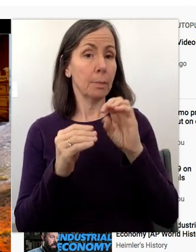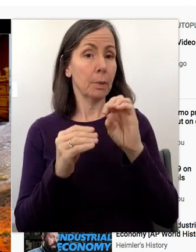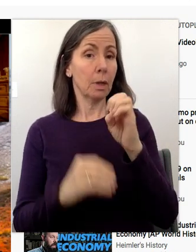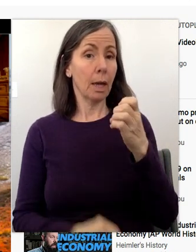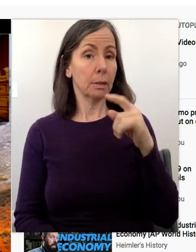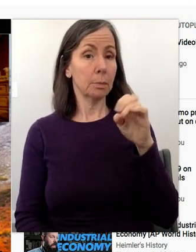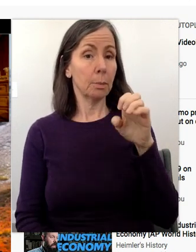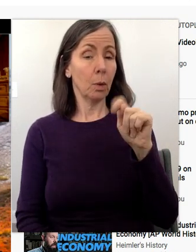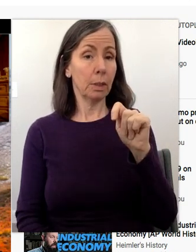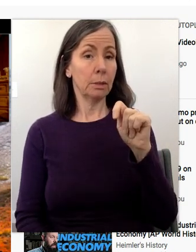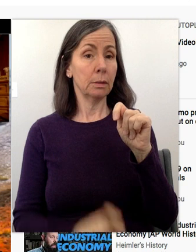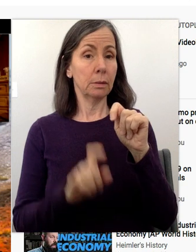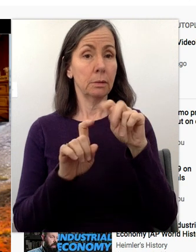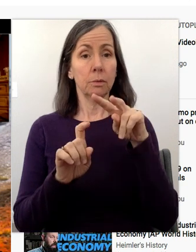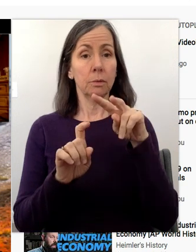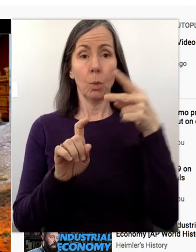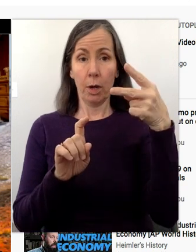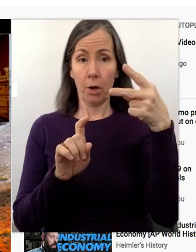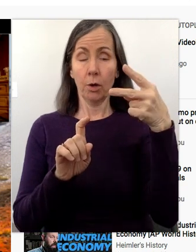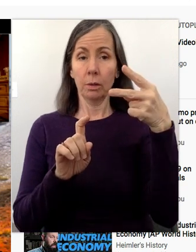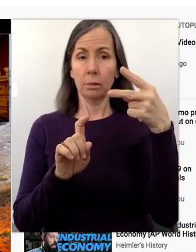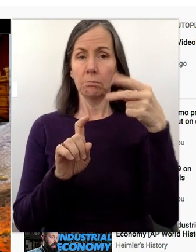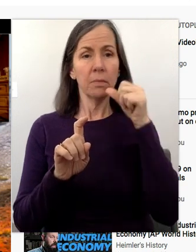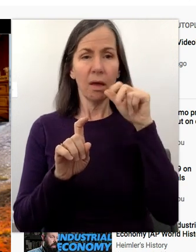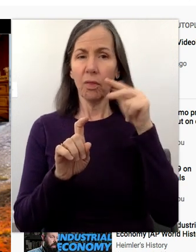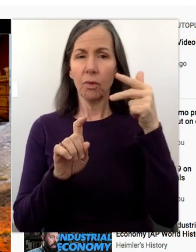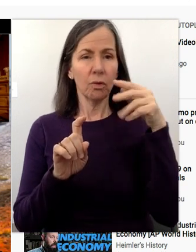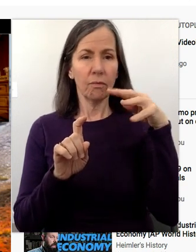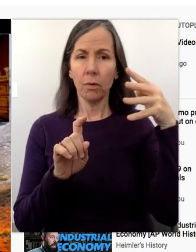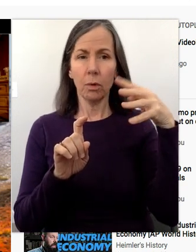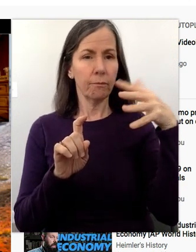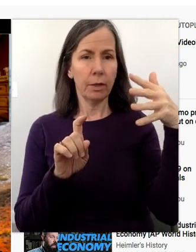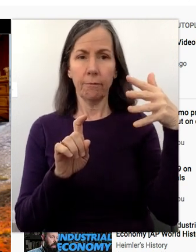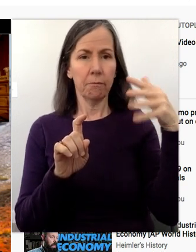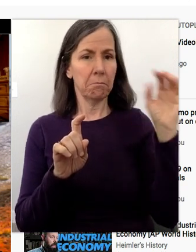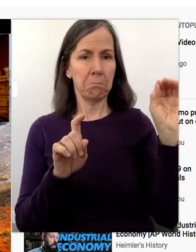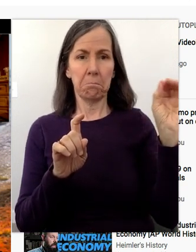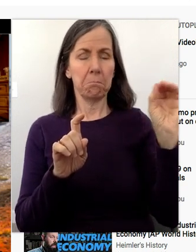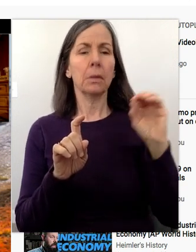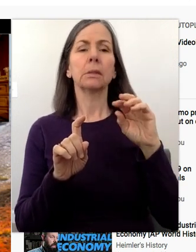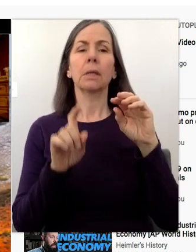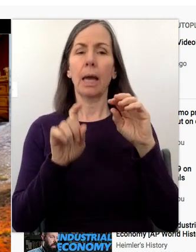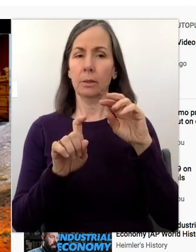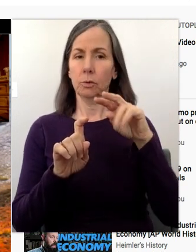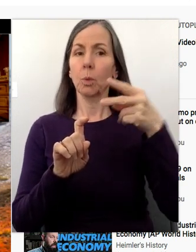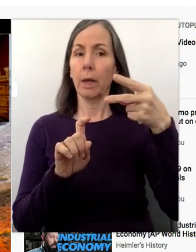2, if you remember, from when we learned some of that vocabulary about polynomials.